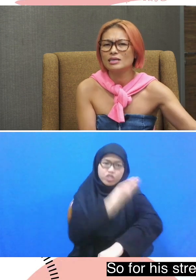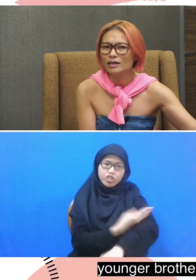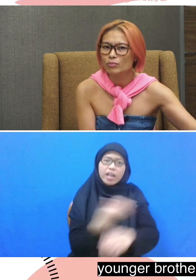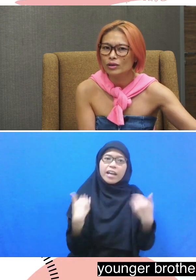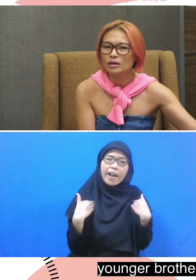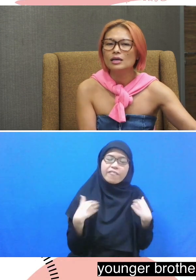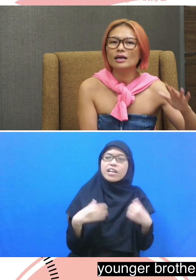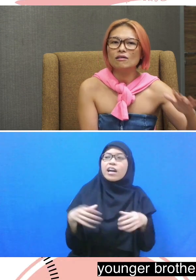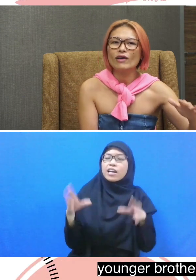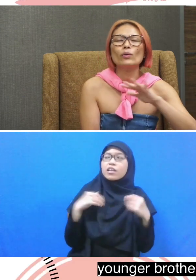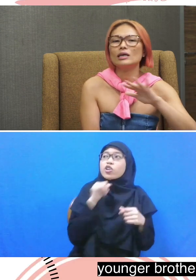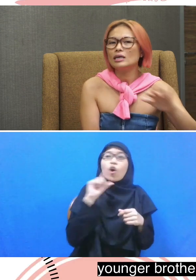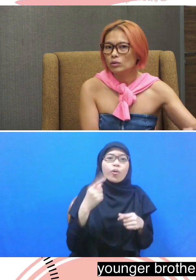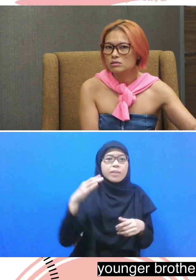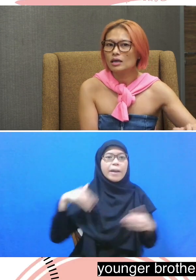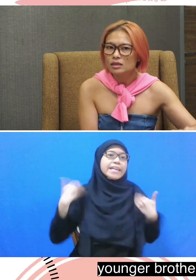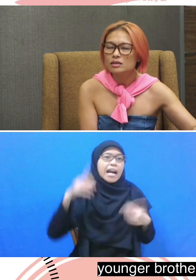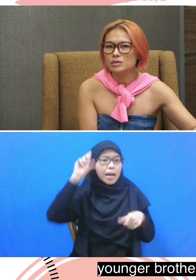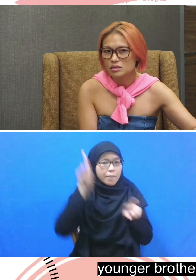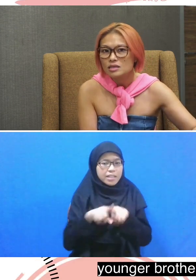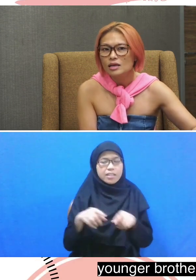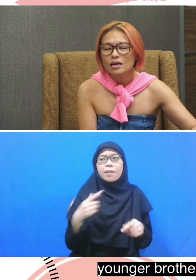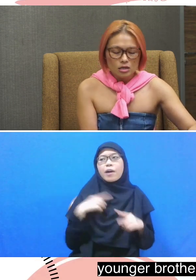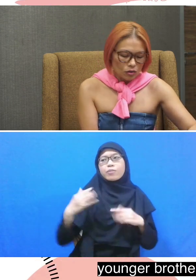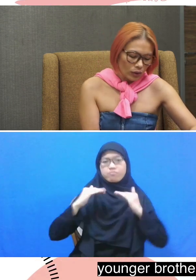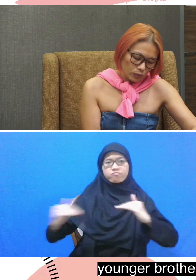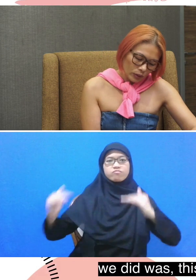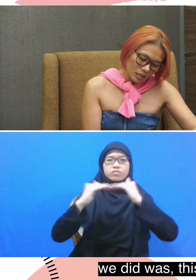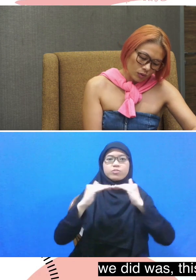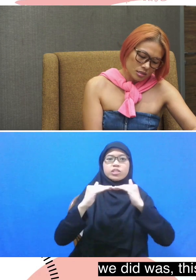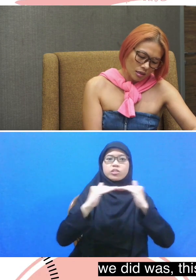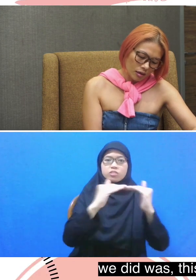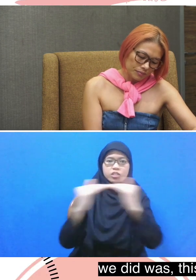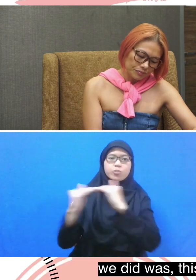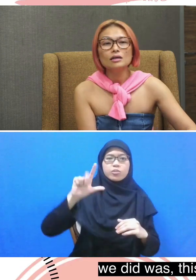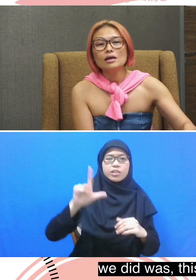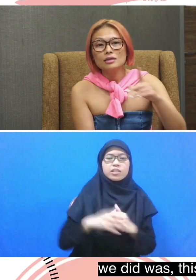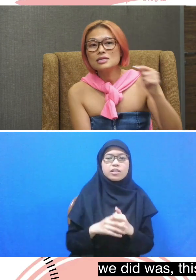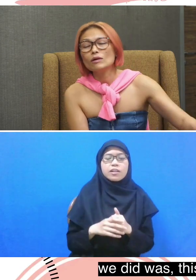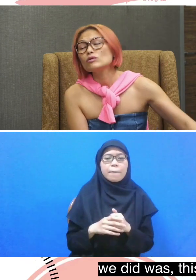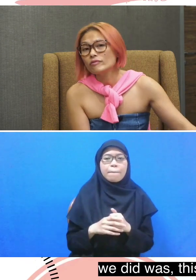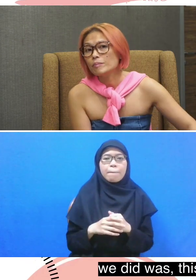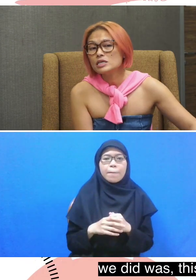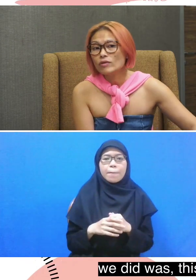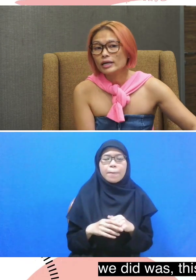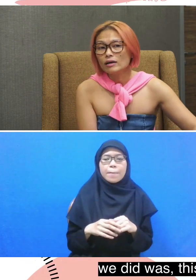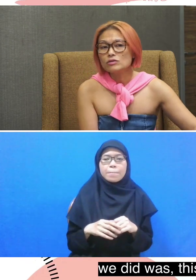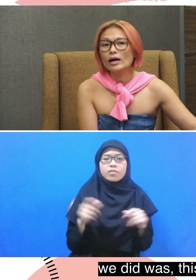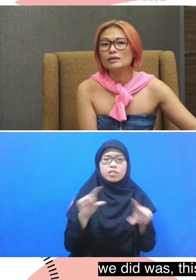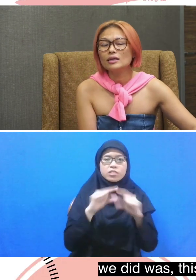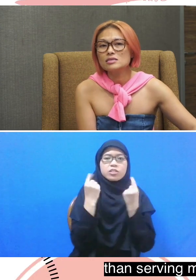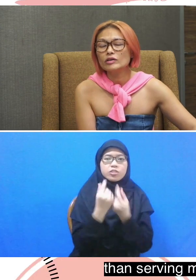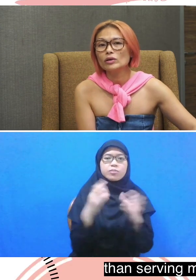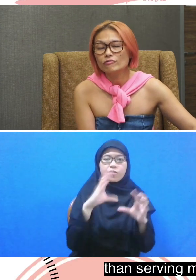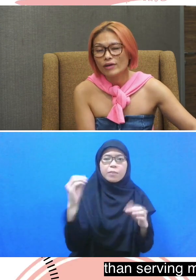him as a younger brother. In fact, we are equals in the business. So what we did was, this is our group of companies right now. So